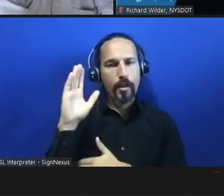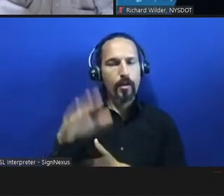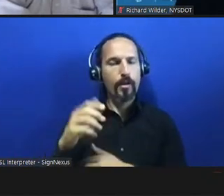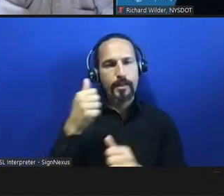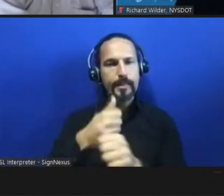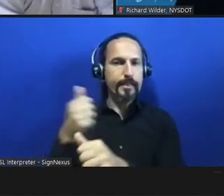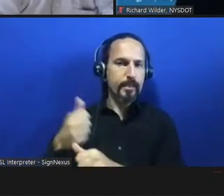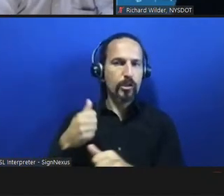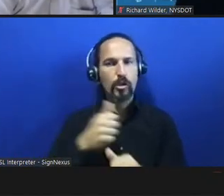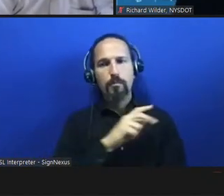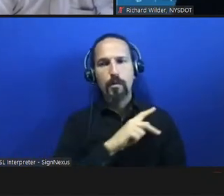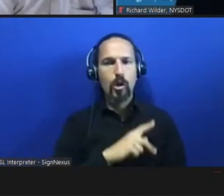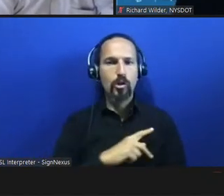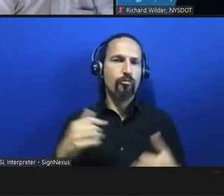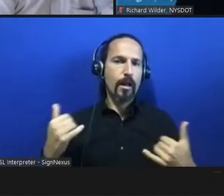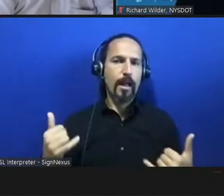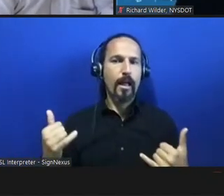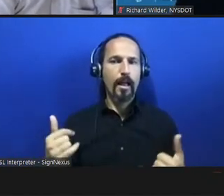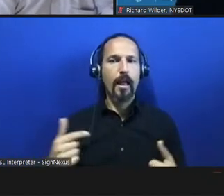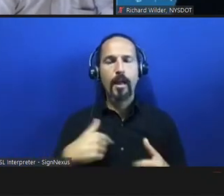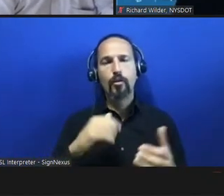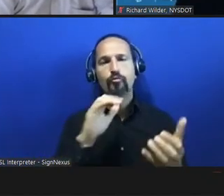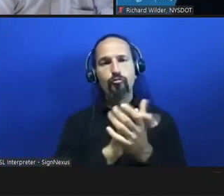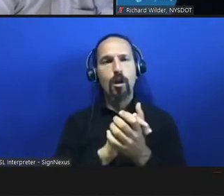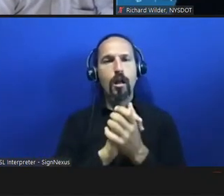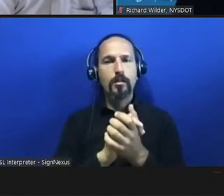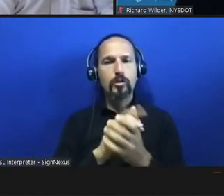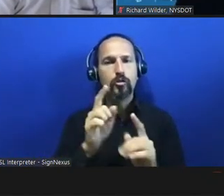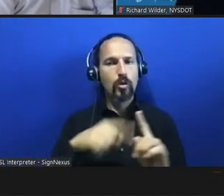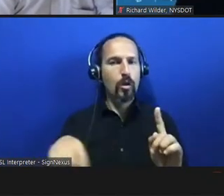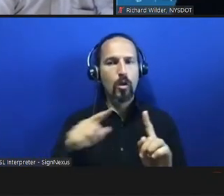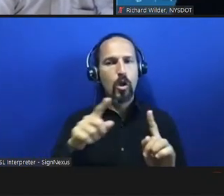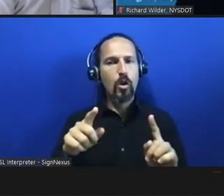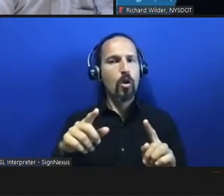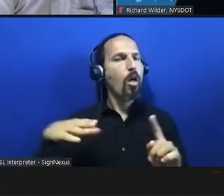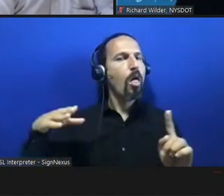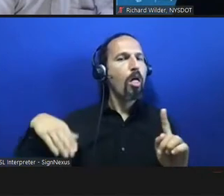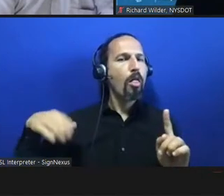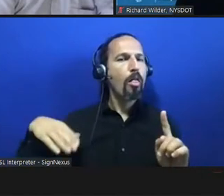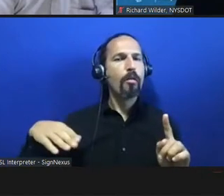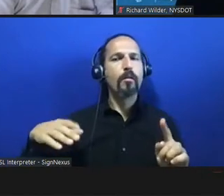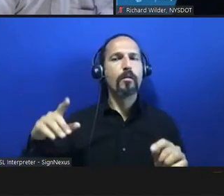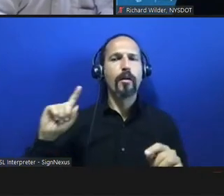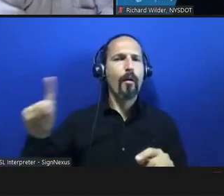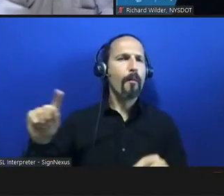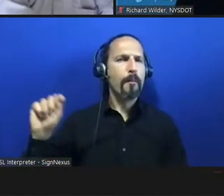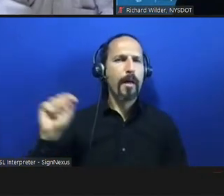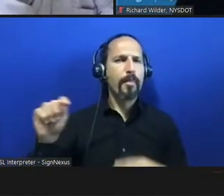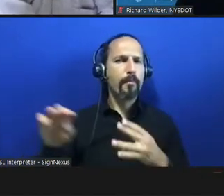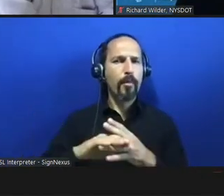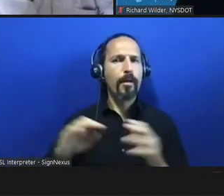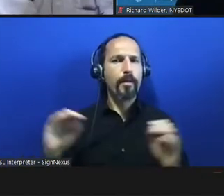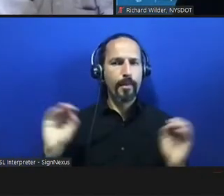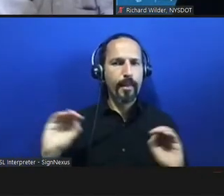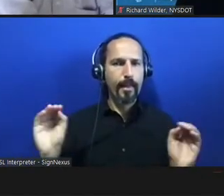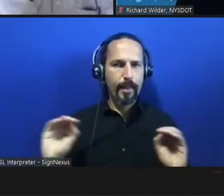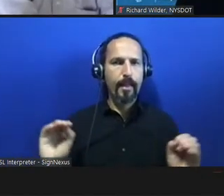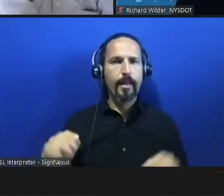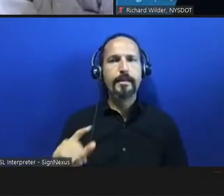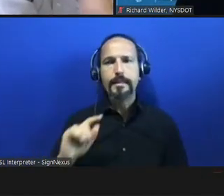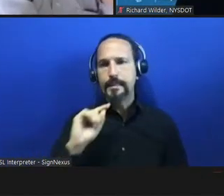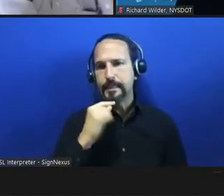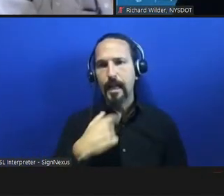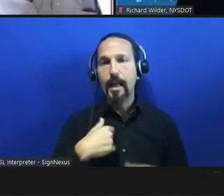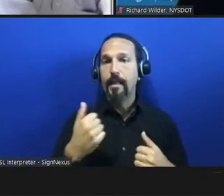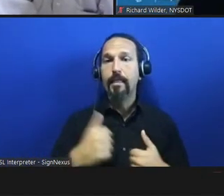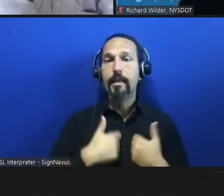do personally at this point my congratulations to those of you who haven't even taken a bathroom break seriously I've